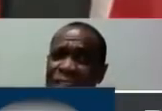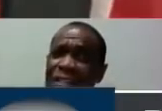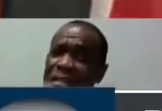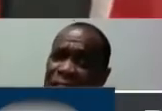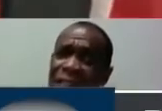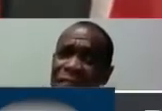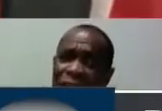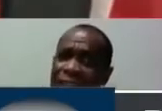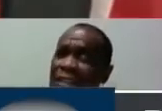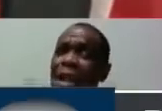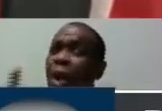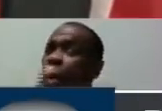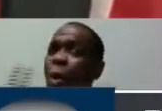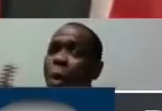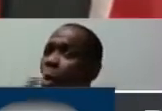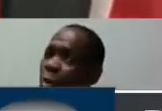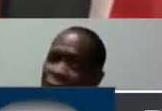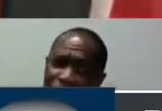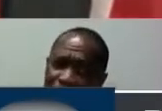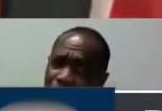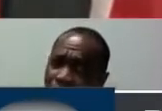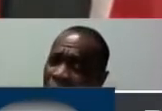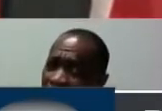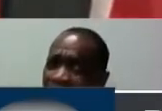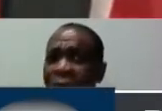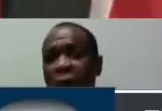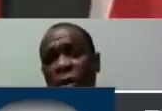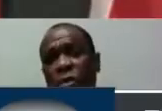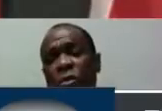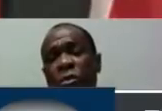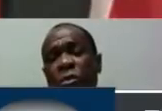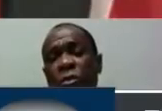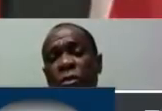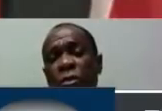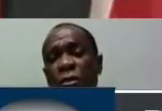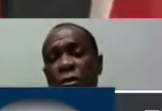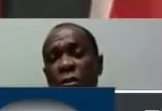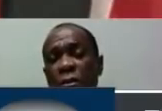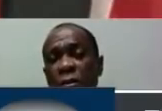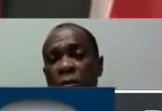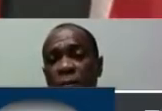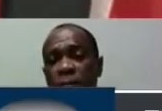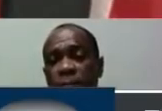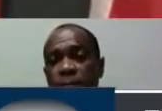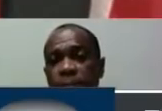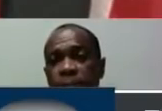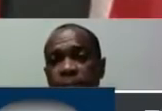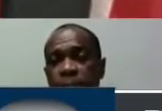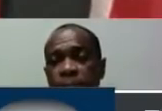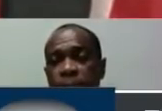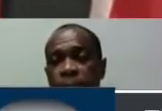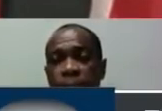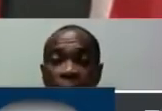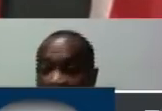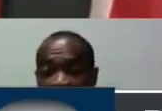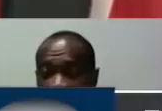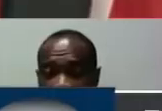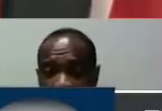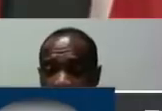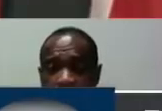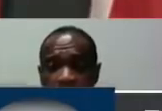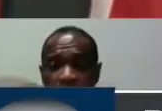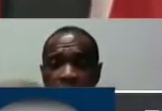who were exposed to measles and a few other ailments and to polio is